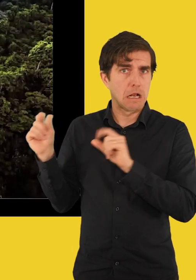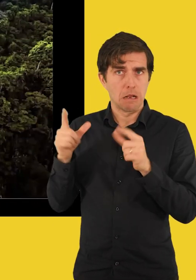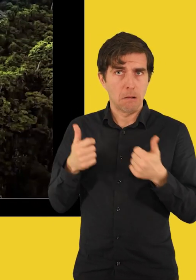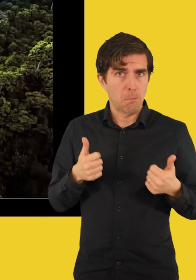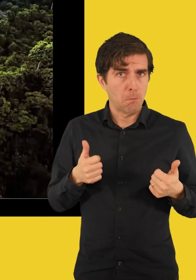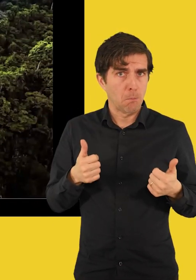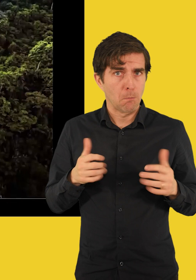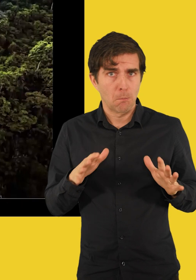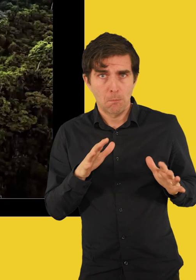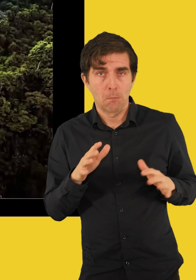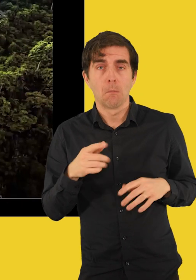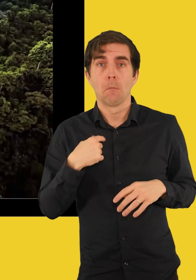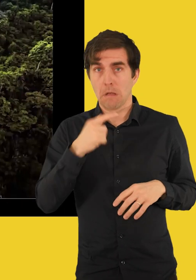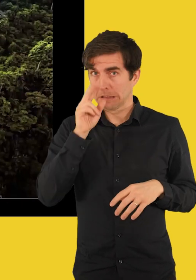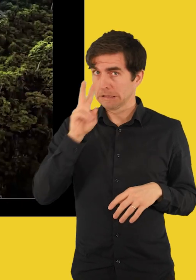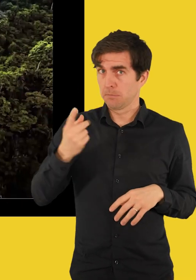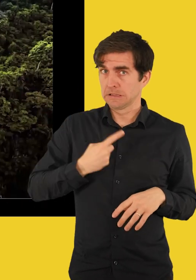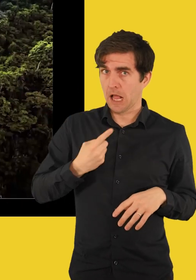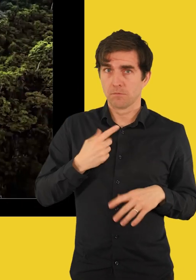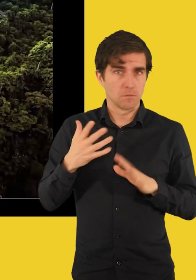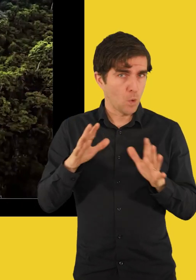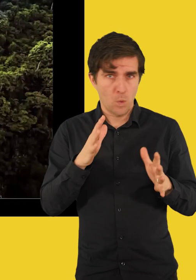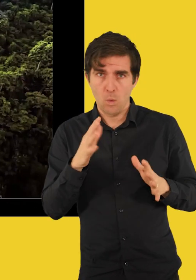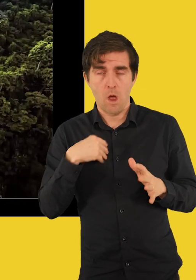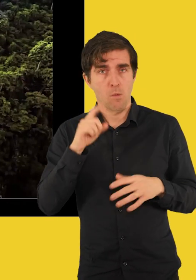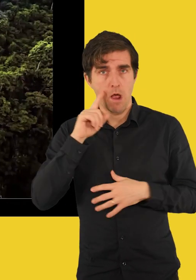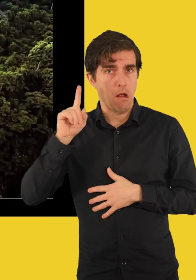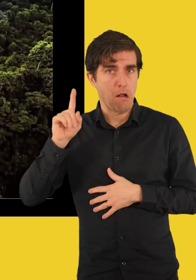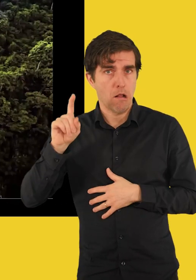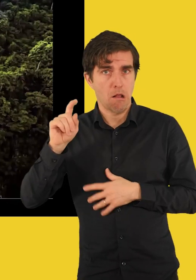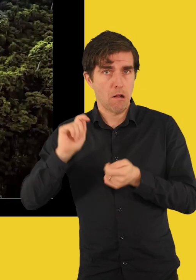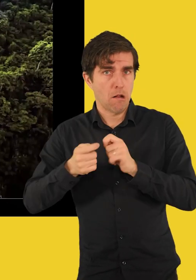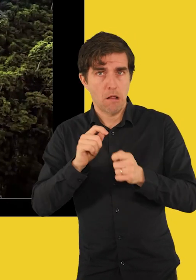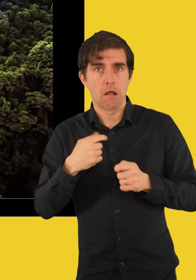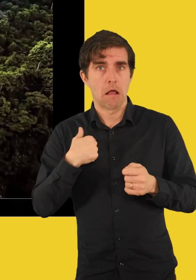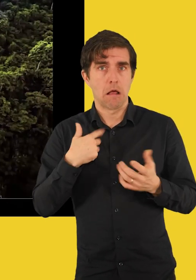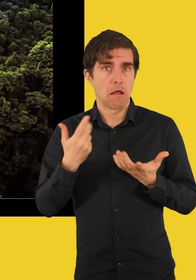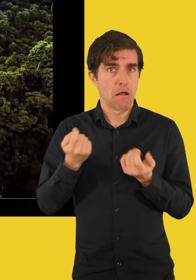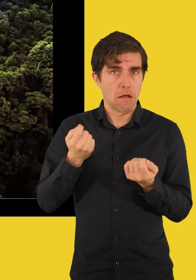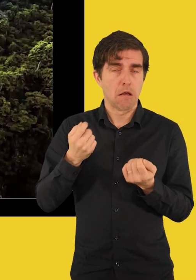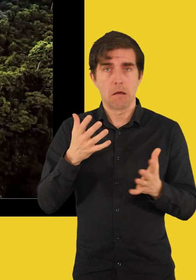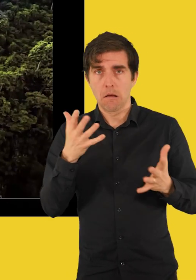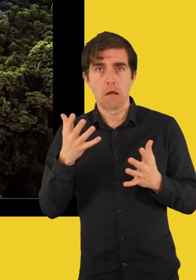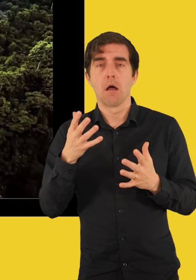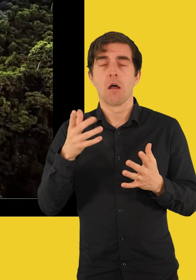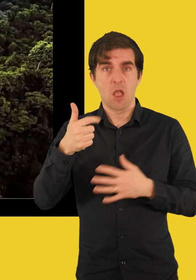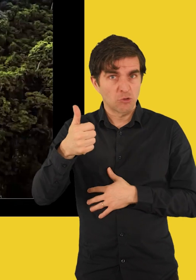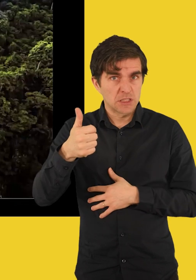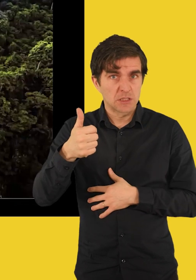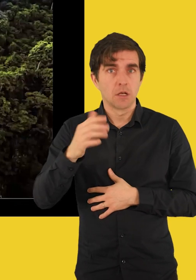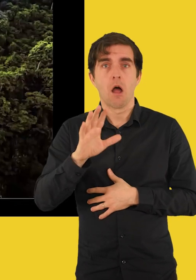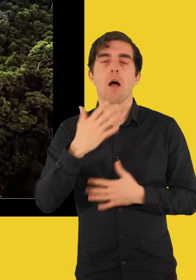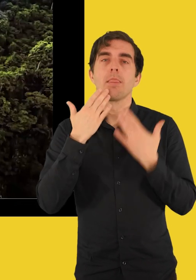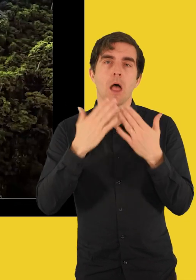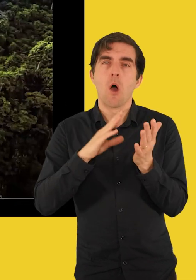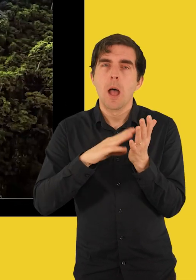hope everybody can see the slides. We can see them, Maysara. I believe Okay, Maysara will be switching them for you. I will be controlling them, and Dr. Zulku Oh, stand by